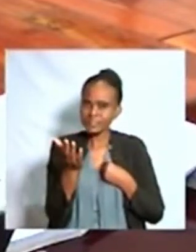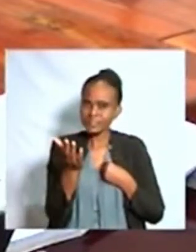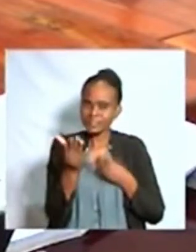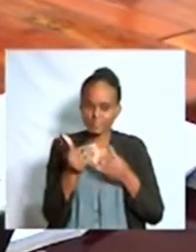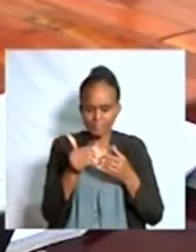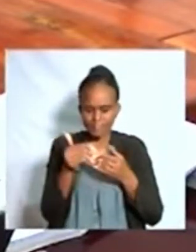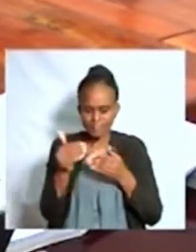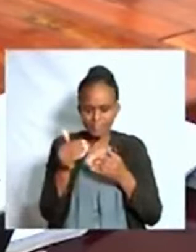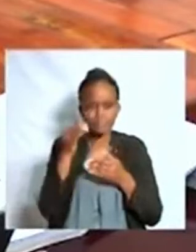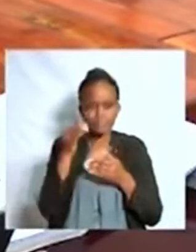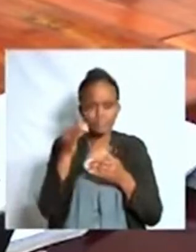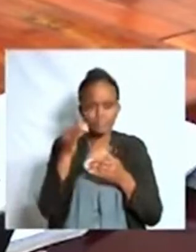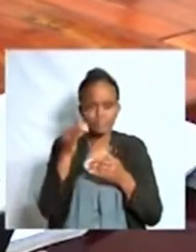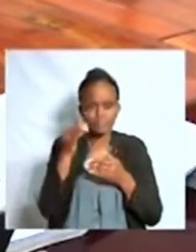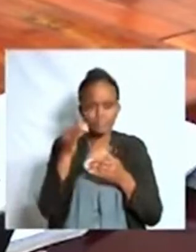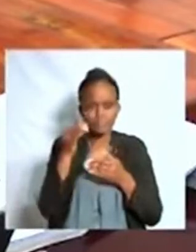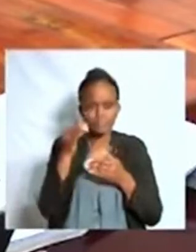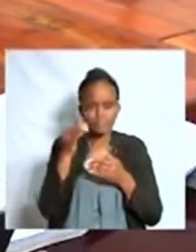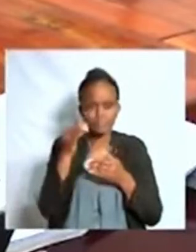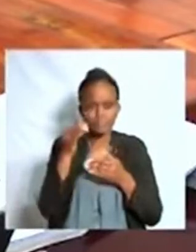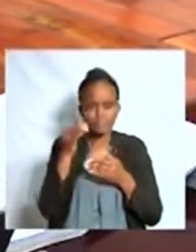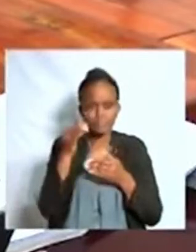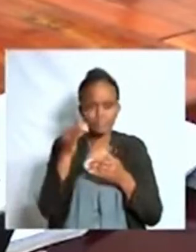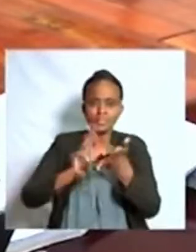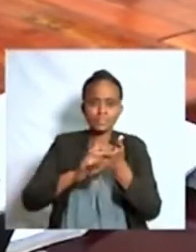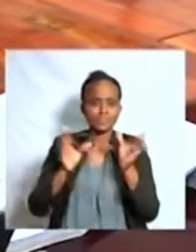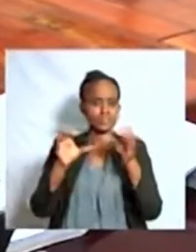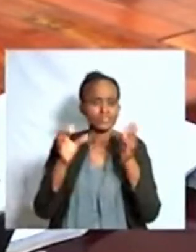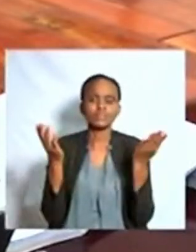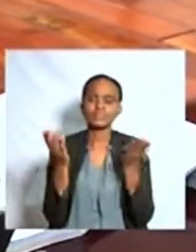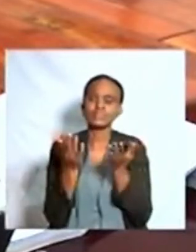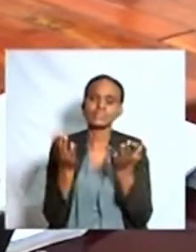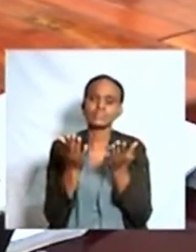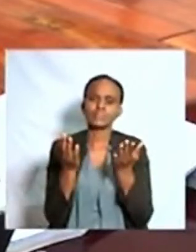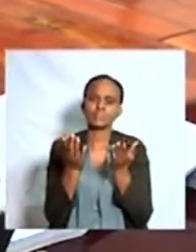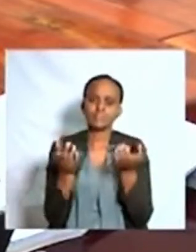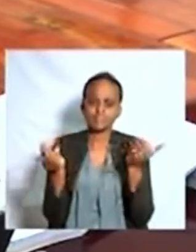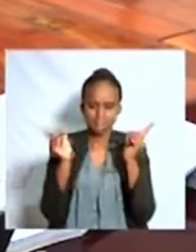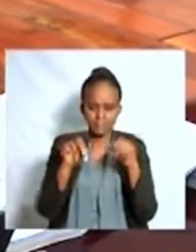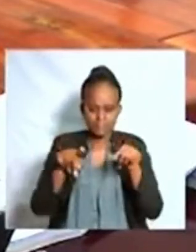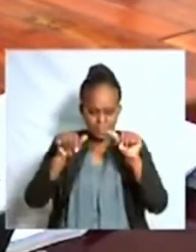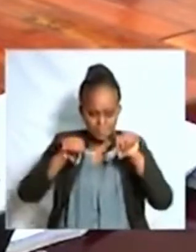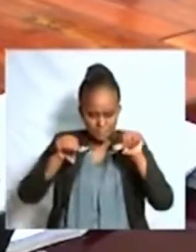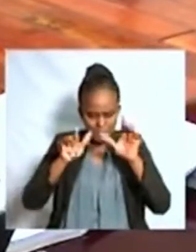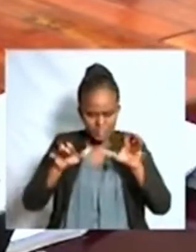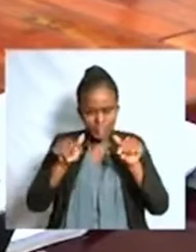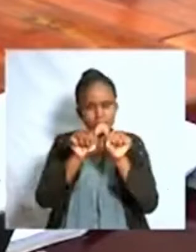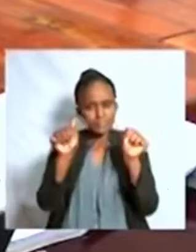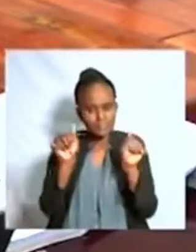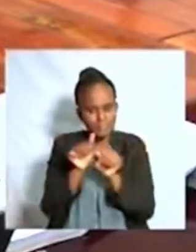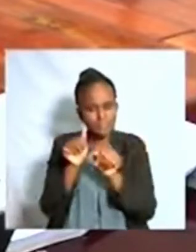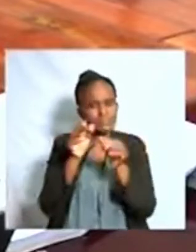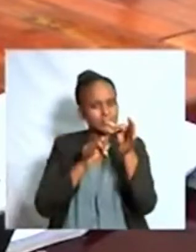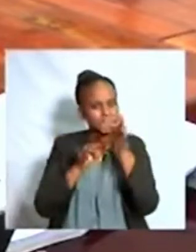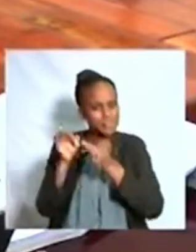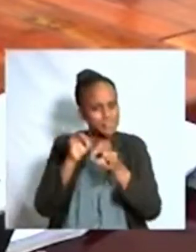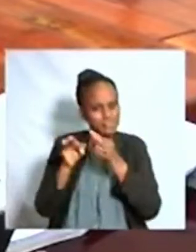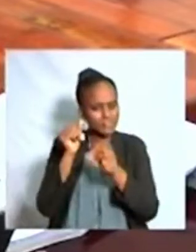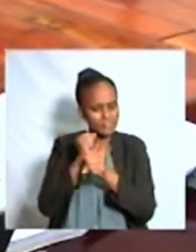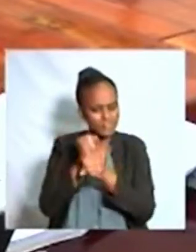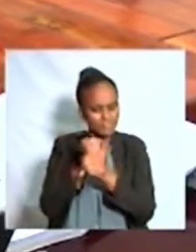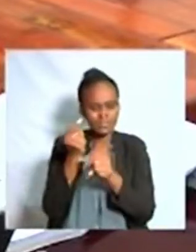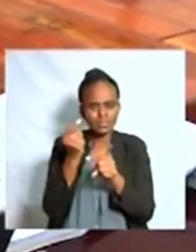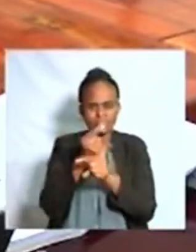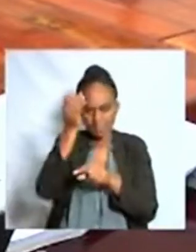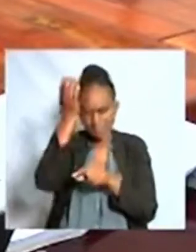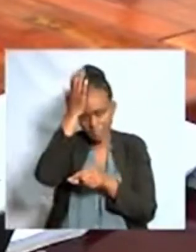going forward, this practice has not been repeated at the Council. As and when Auditor General reviews the operations from that